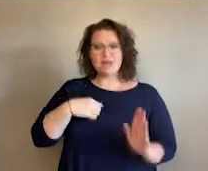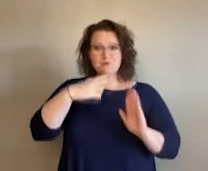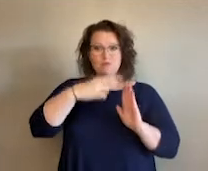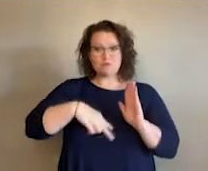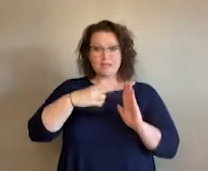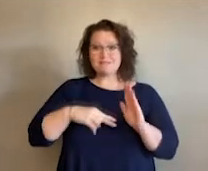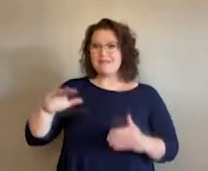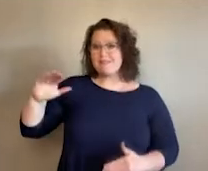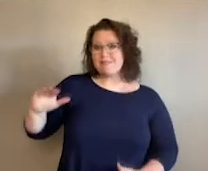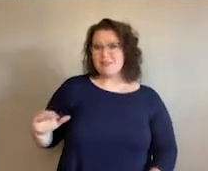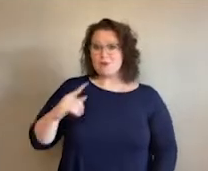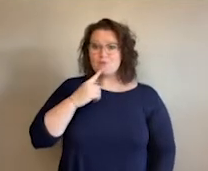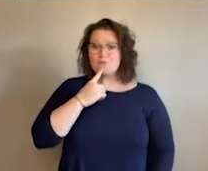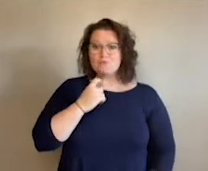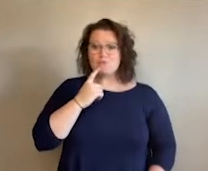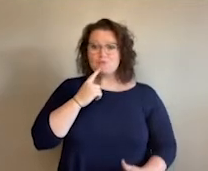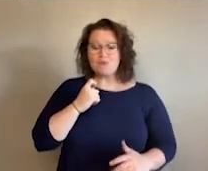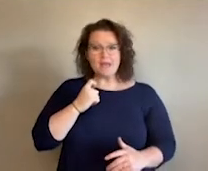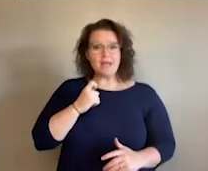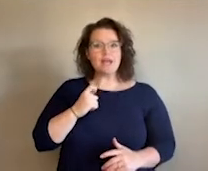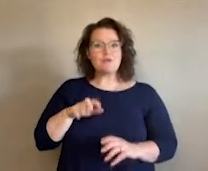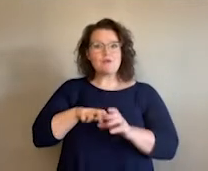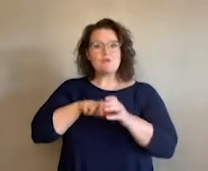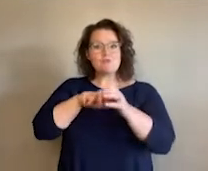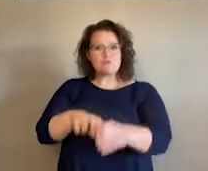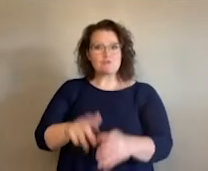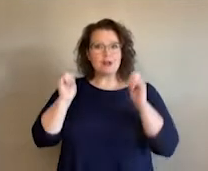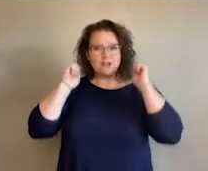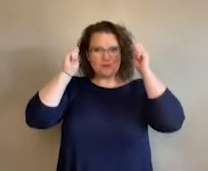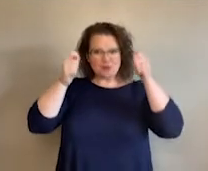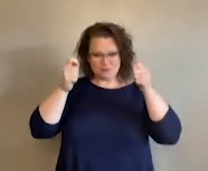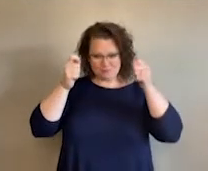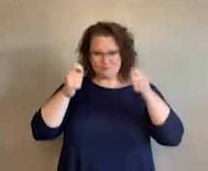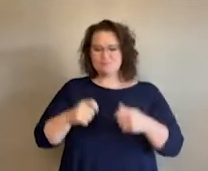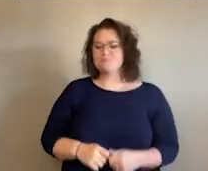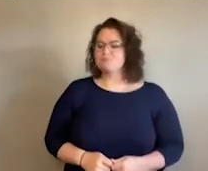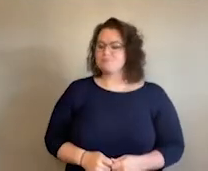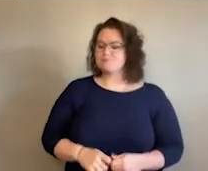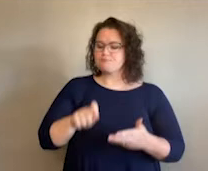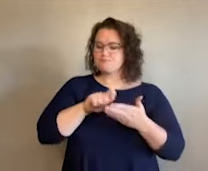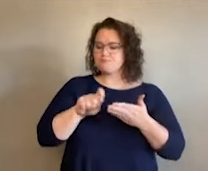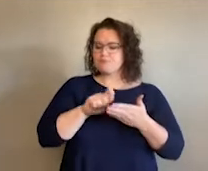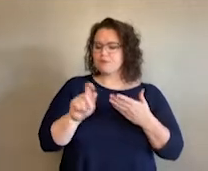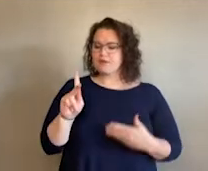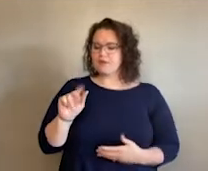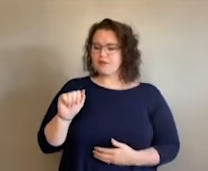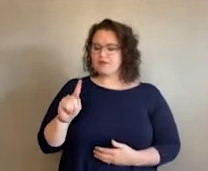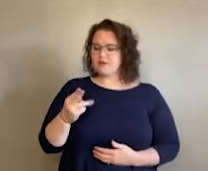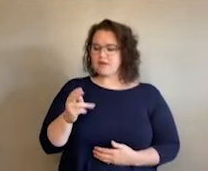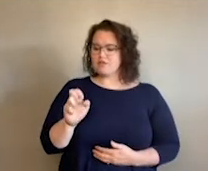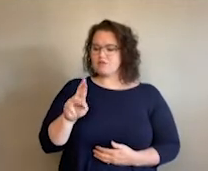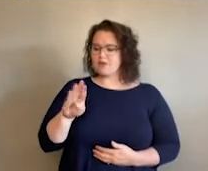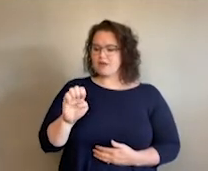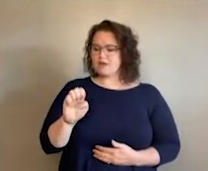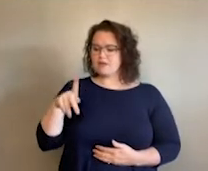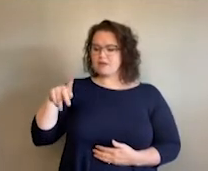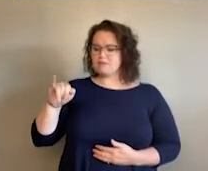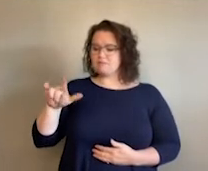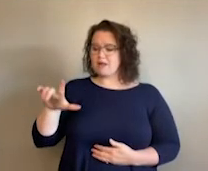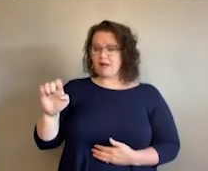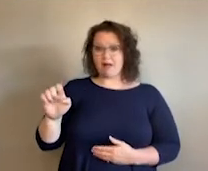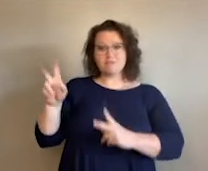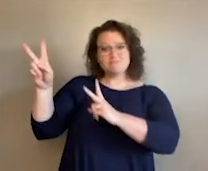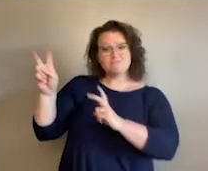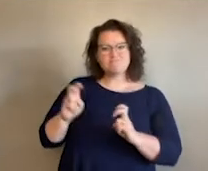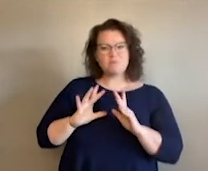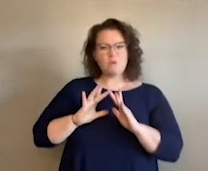Hood from Mother's Nursery Tales by Catherine Pyle. This was taken from Project Gutenberg online. You probably heard